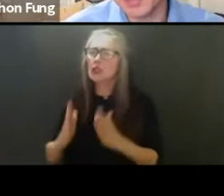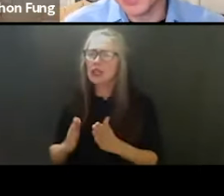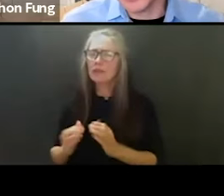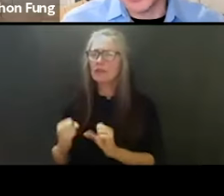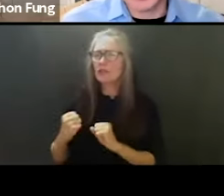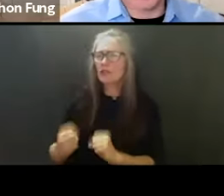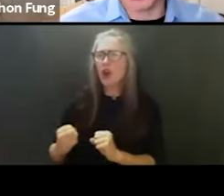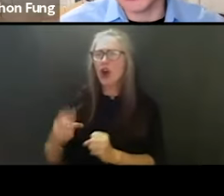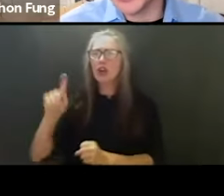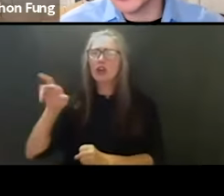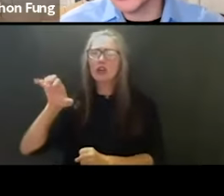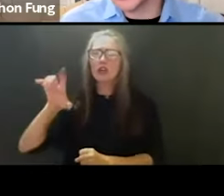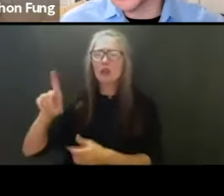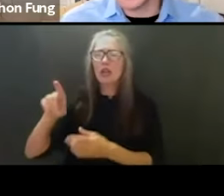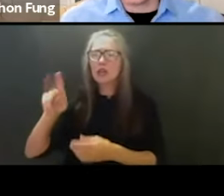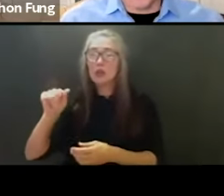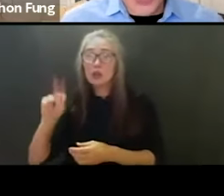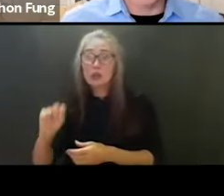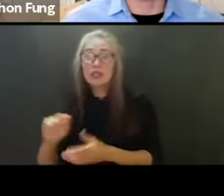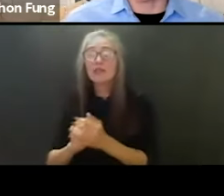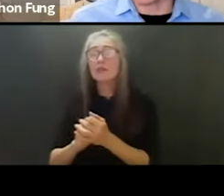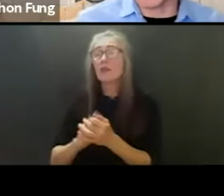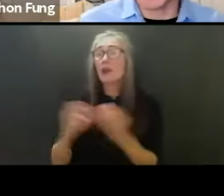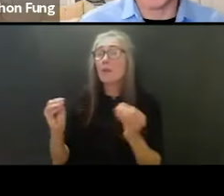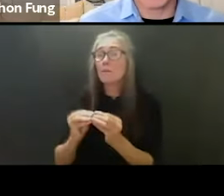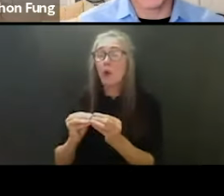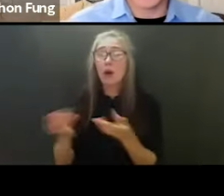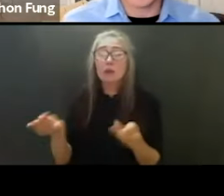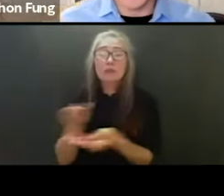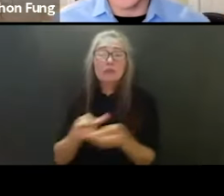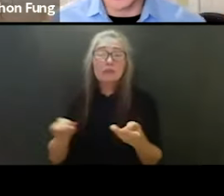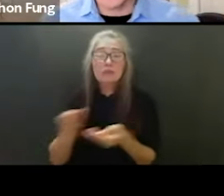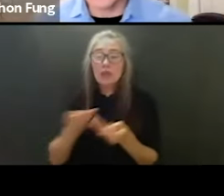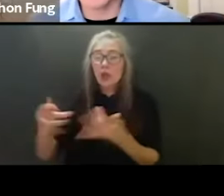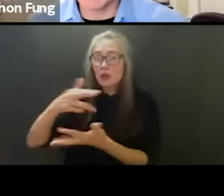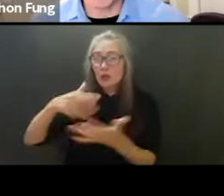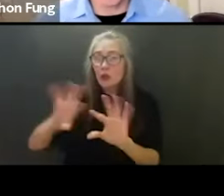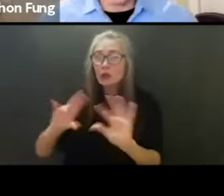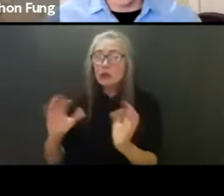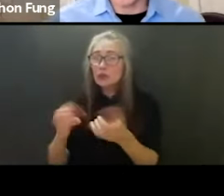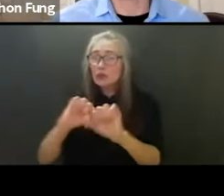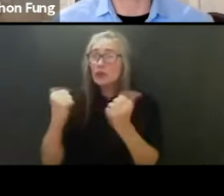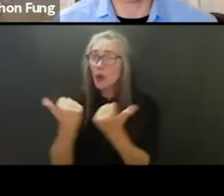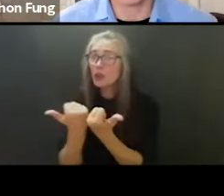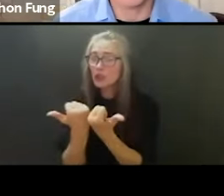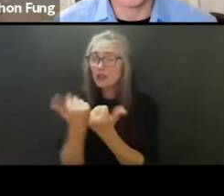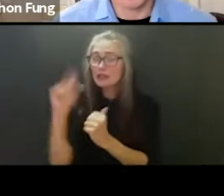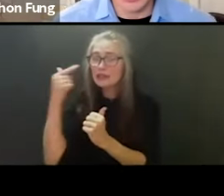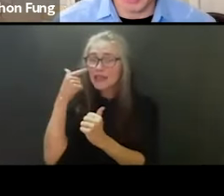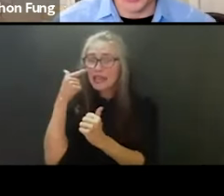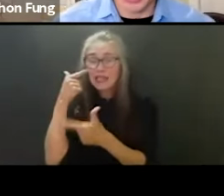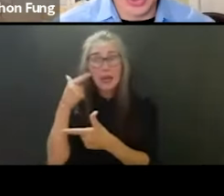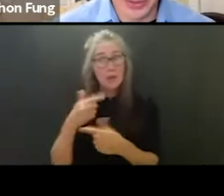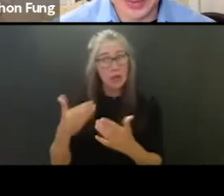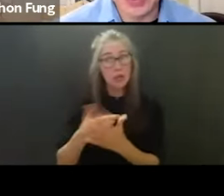ownership, strong trade unions, a very generous social welfare state, new labor renounced many of those